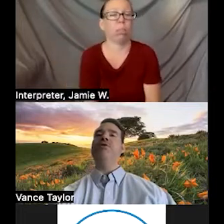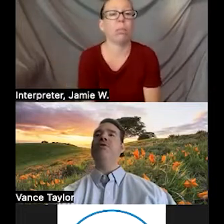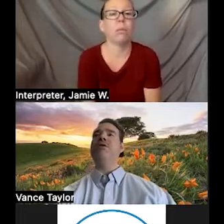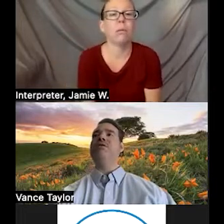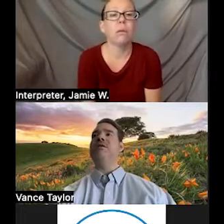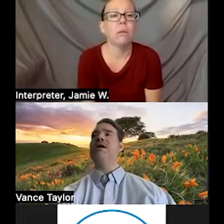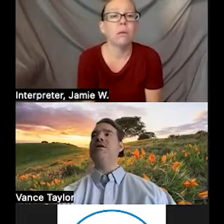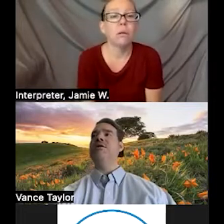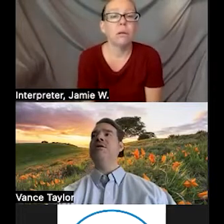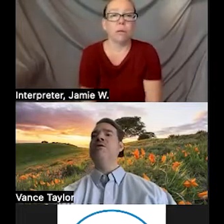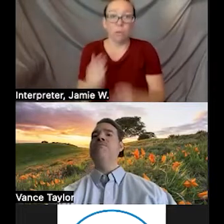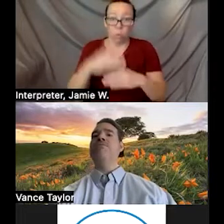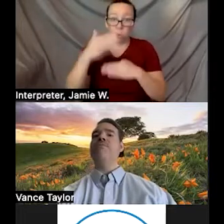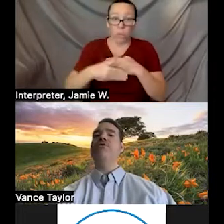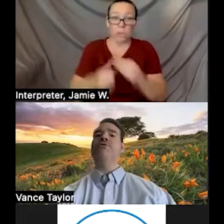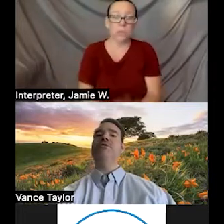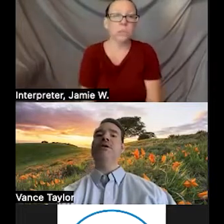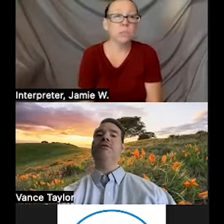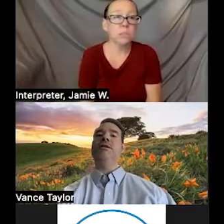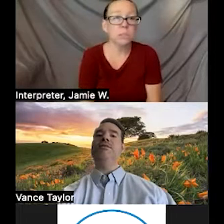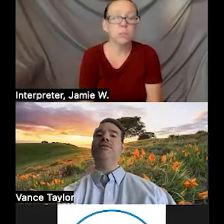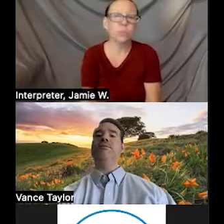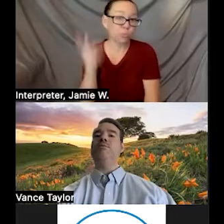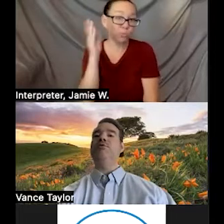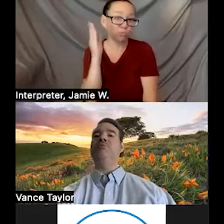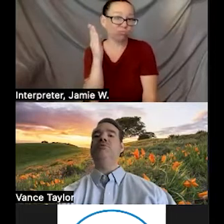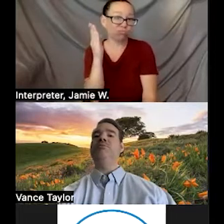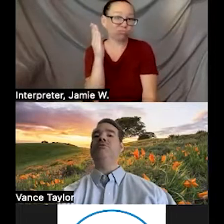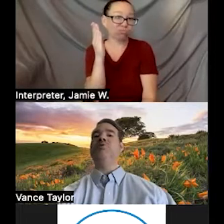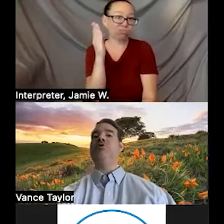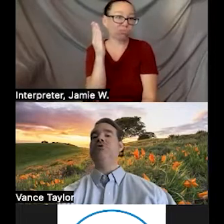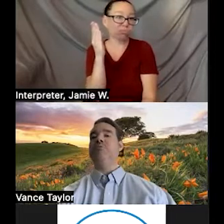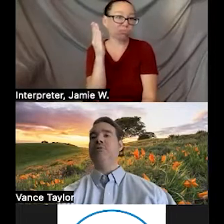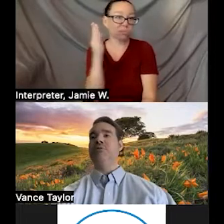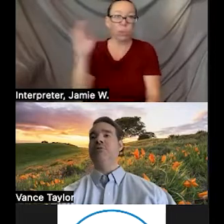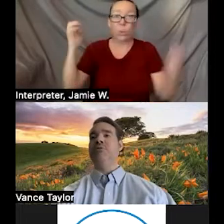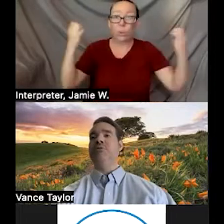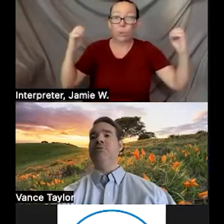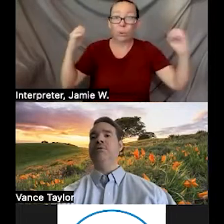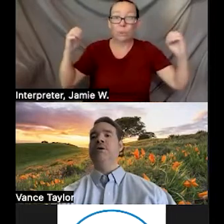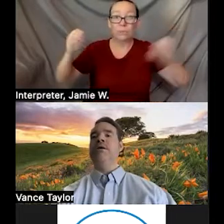If we go to the next slide, you'll see that emergency management is a partnership.